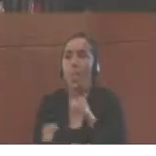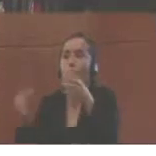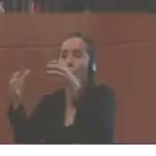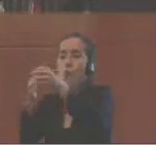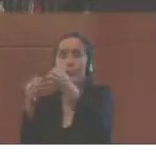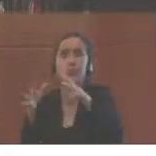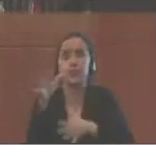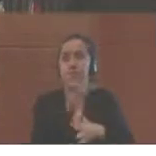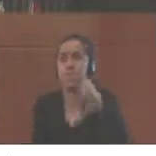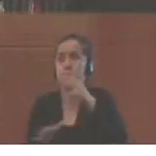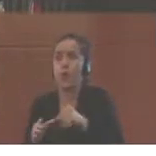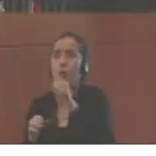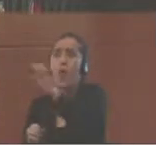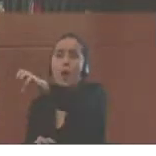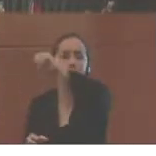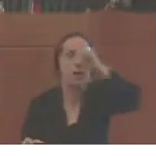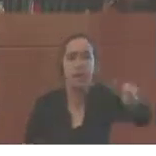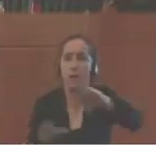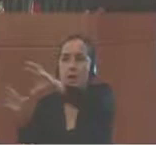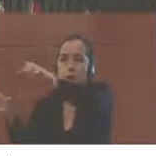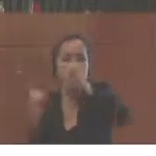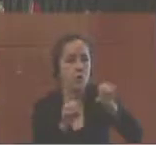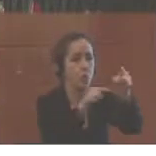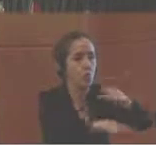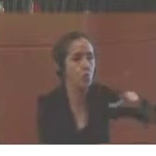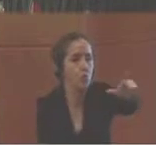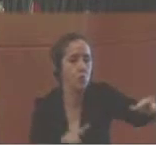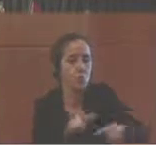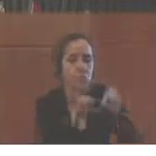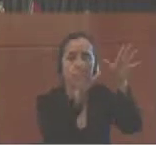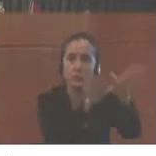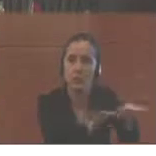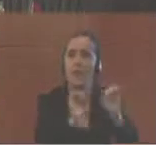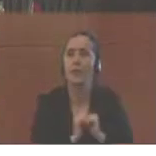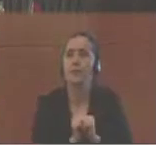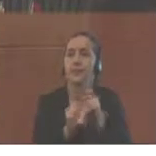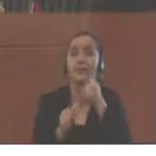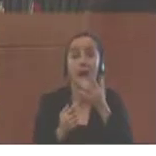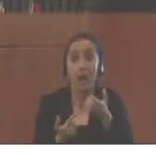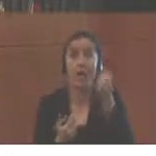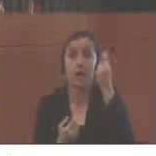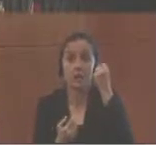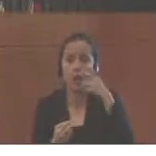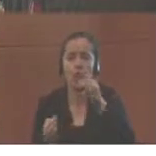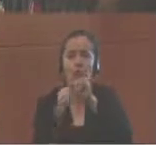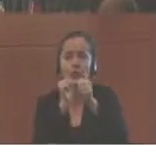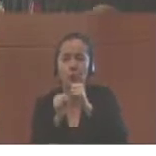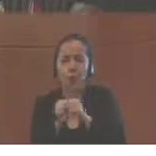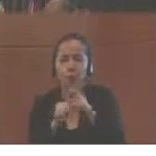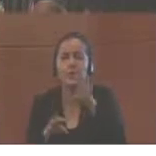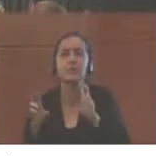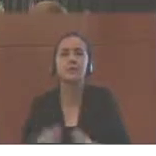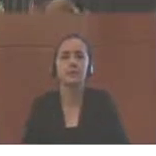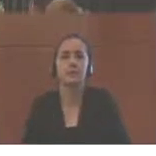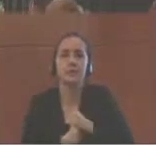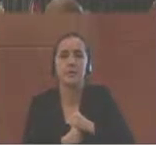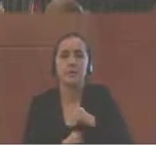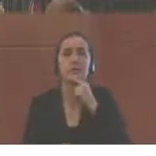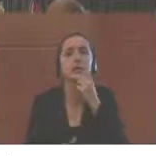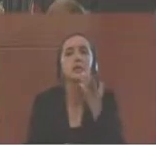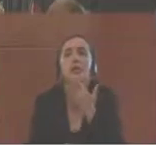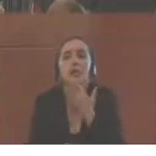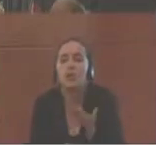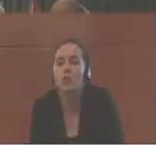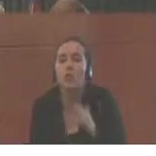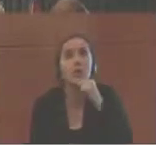by the earthquake of 2006, and thus we have improved considerably the problems of security, safety,